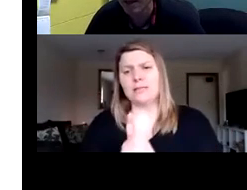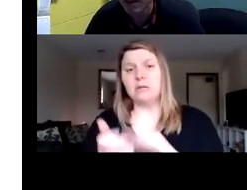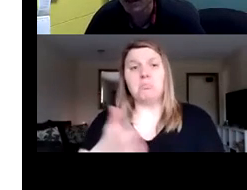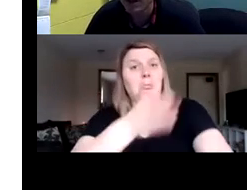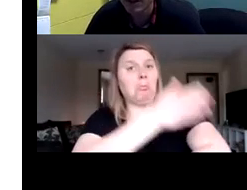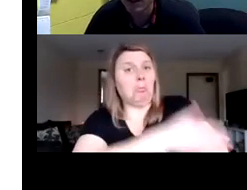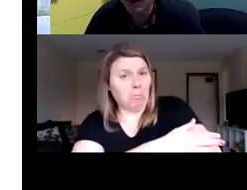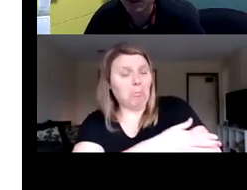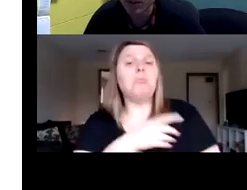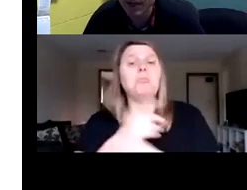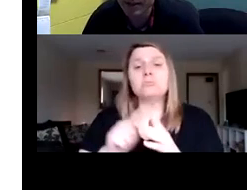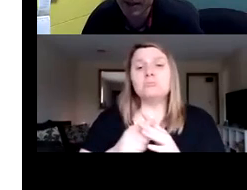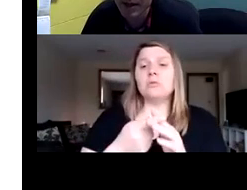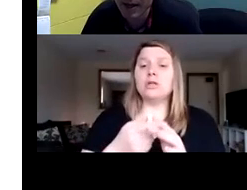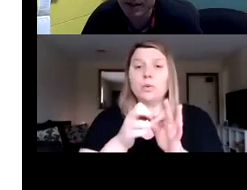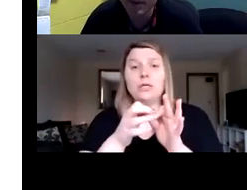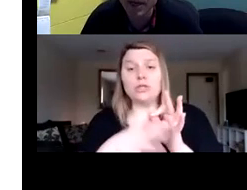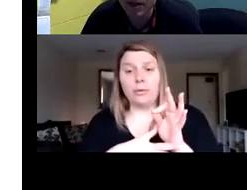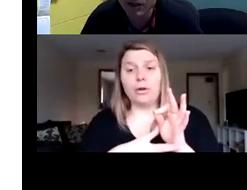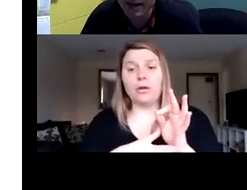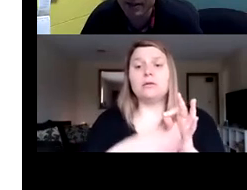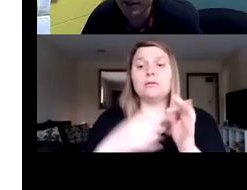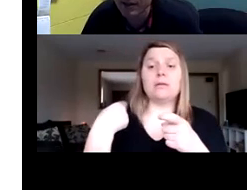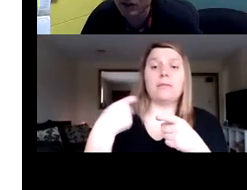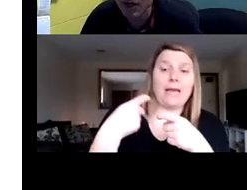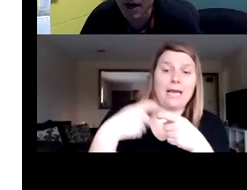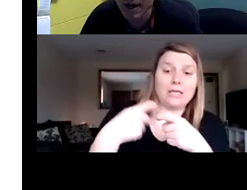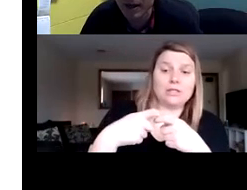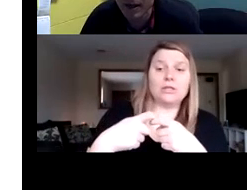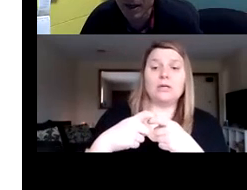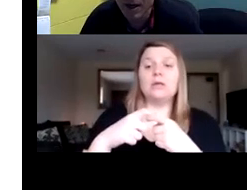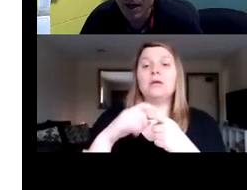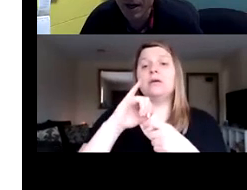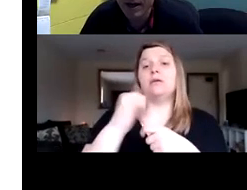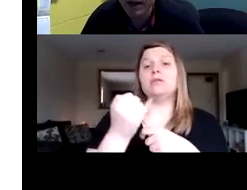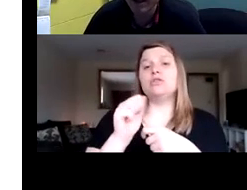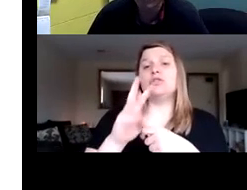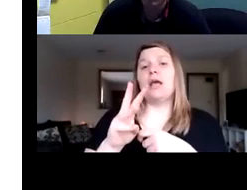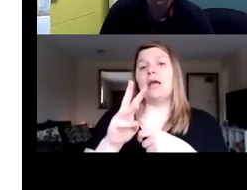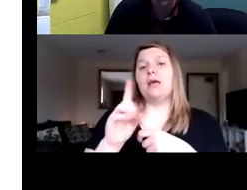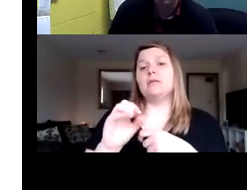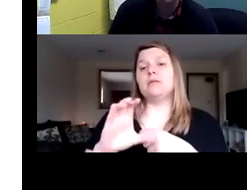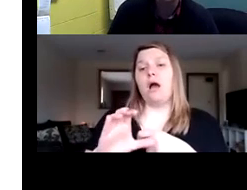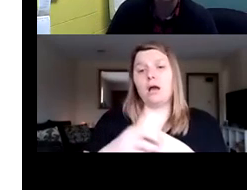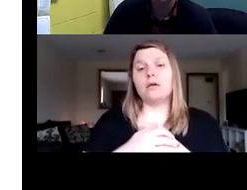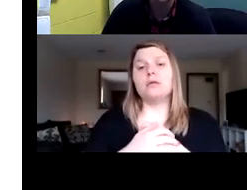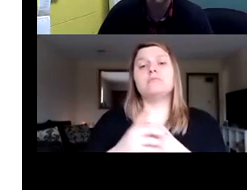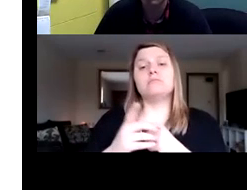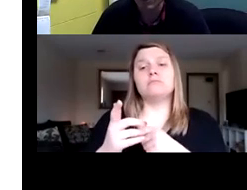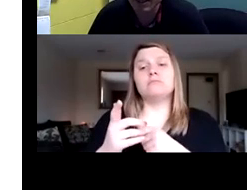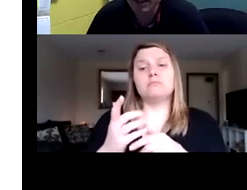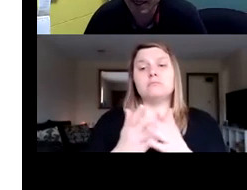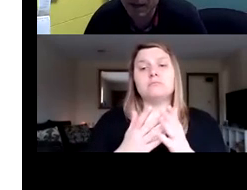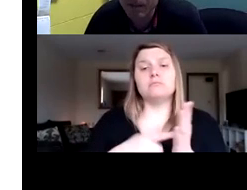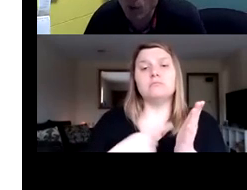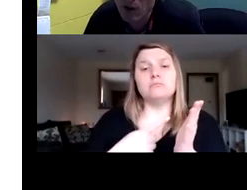and started to interpret Spanish at JDOC. Spent some time in the